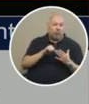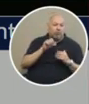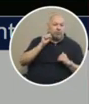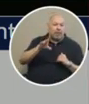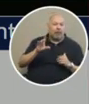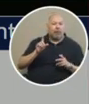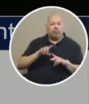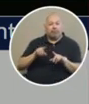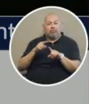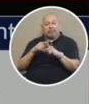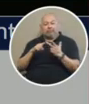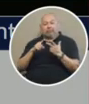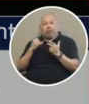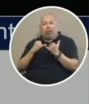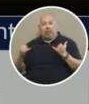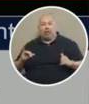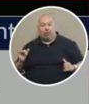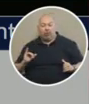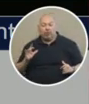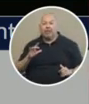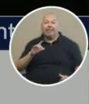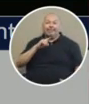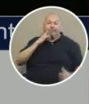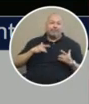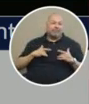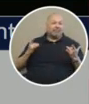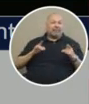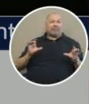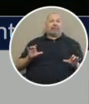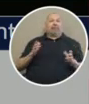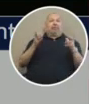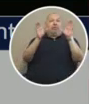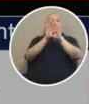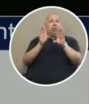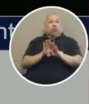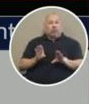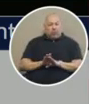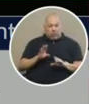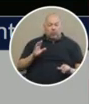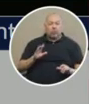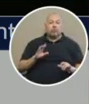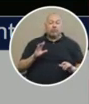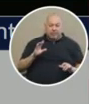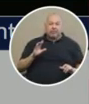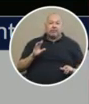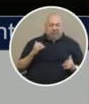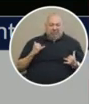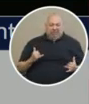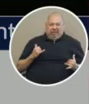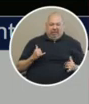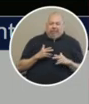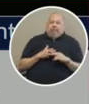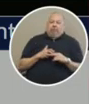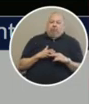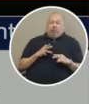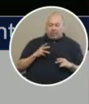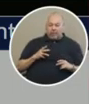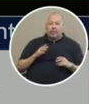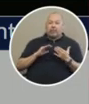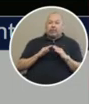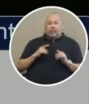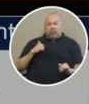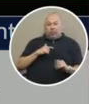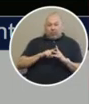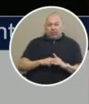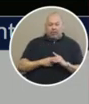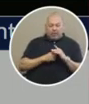online. Different public events and activities have been suspended. The city, we've